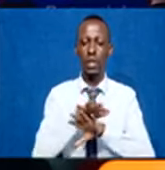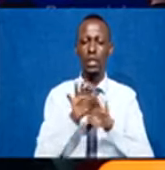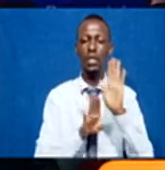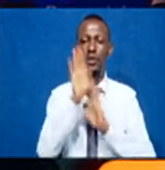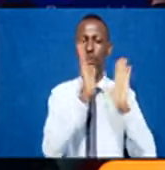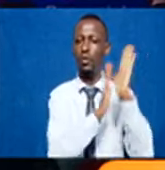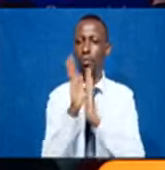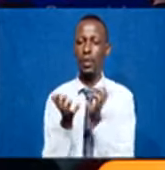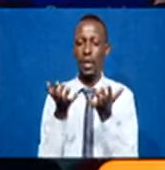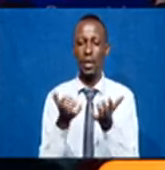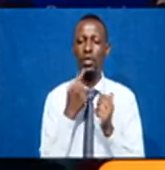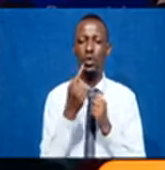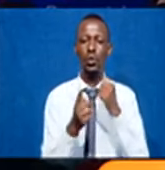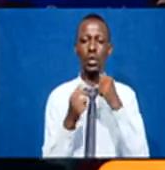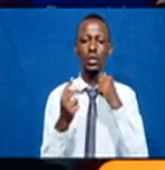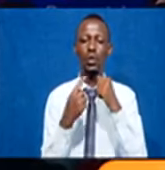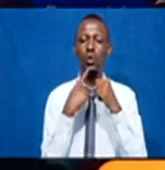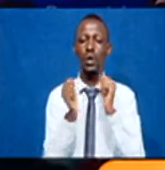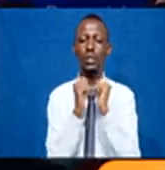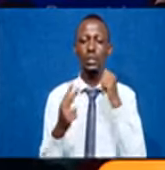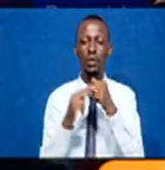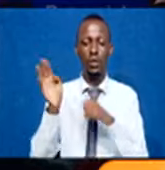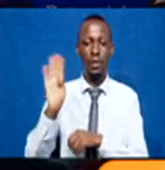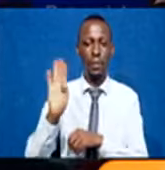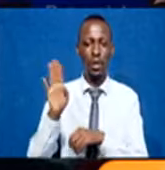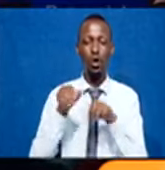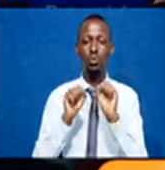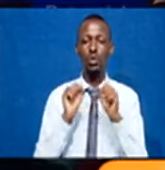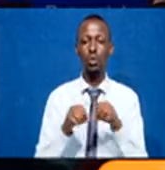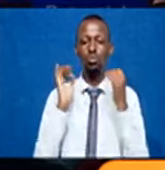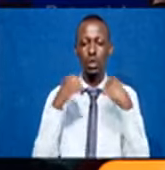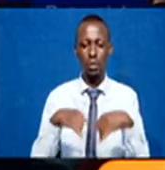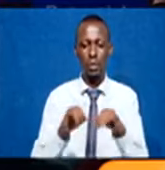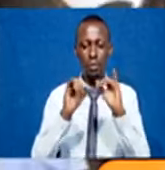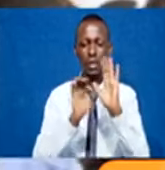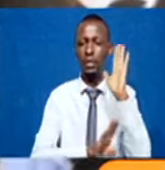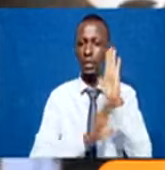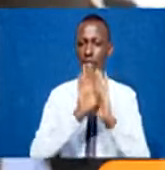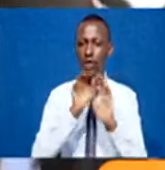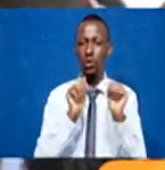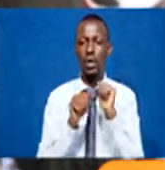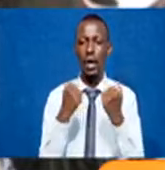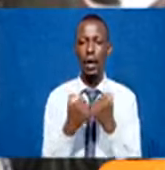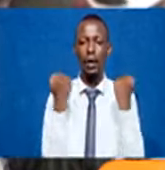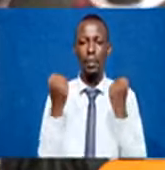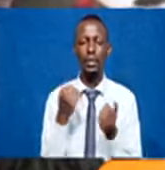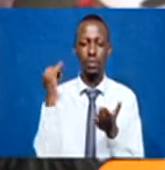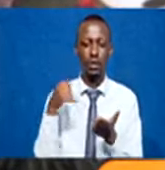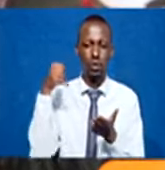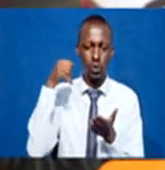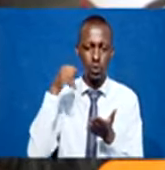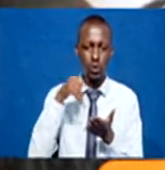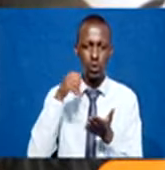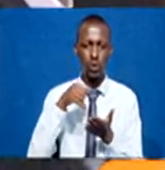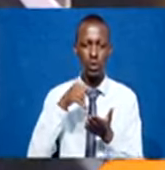will require 117 billion shillings to implement. Among the developments to be reinforced include